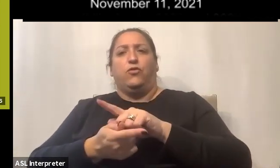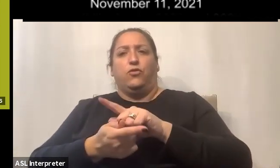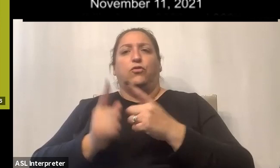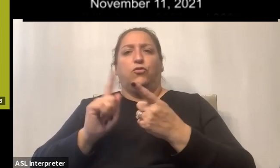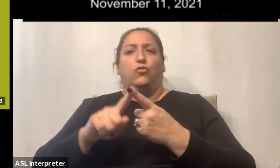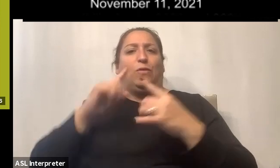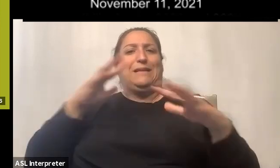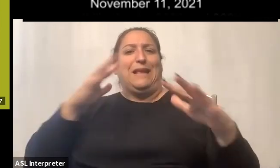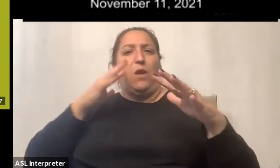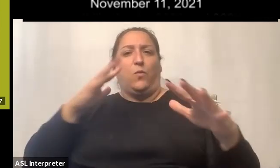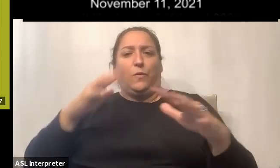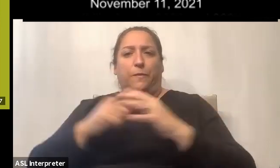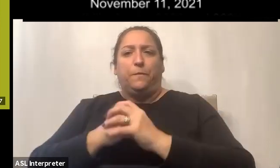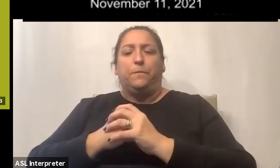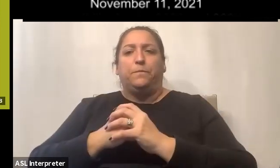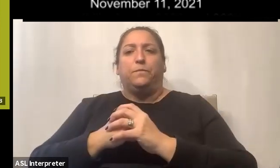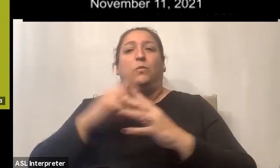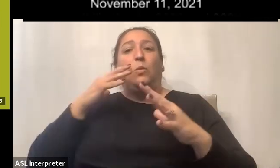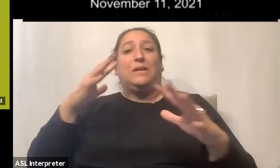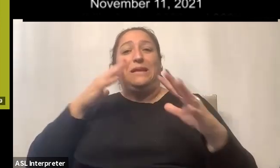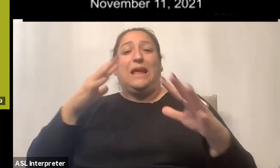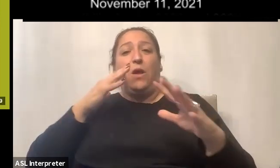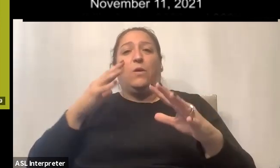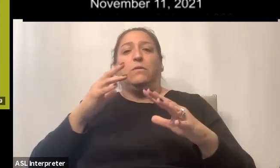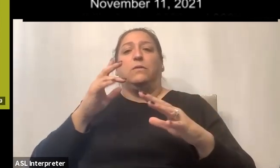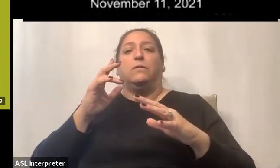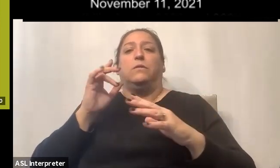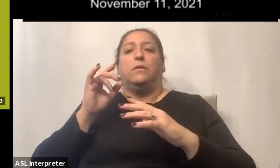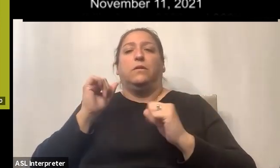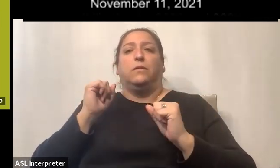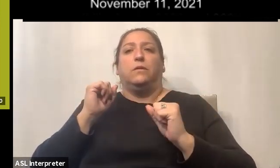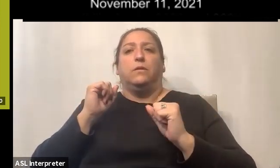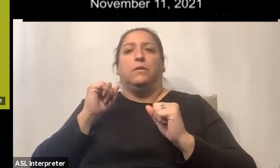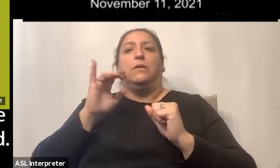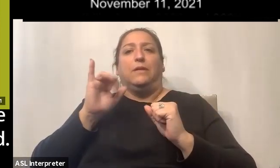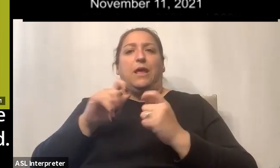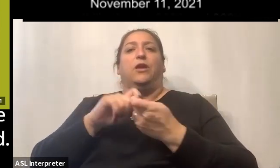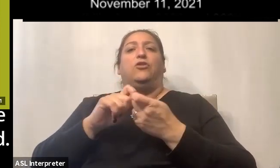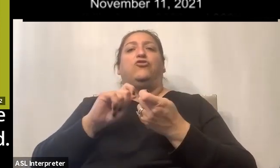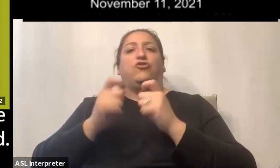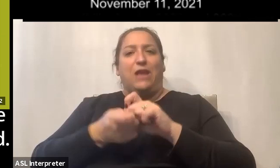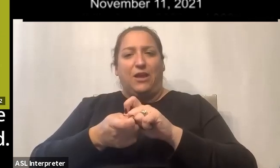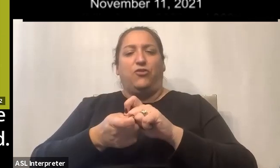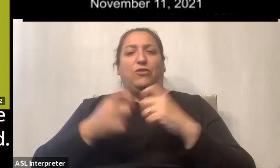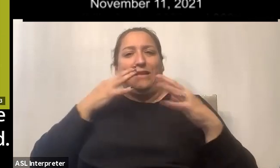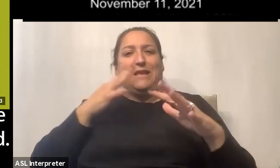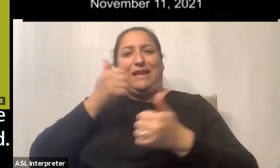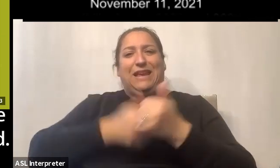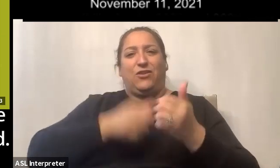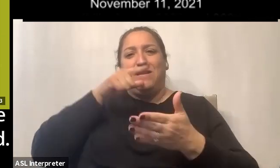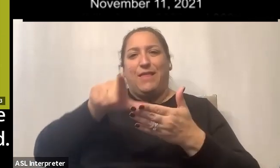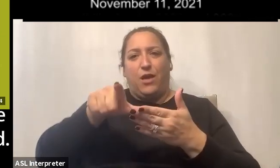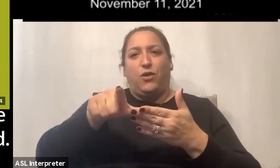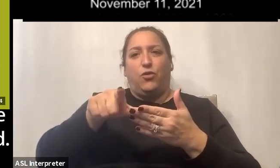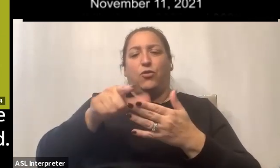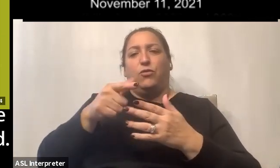sound, and so the sound, this causes a change in the sound. Each letter of the